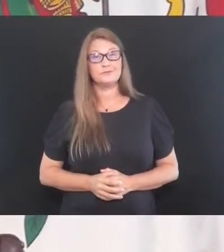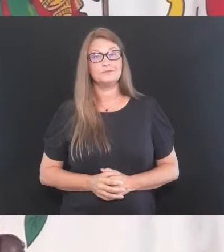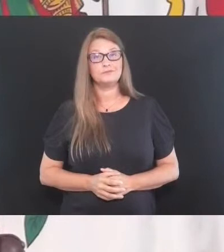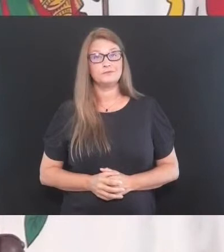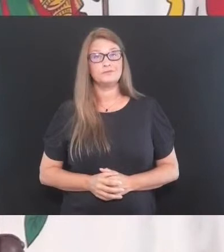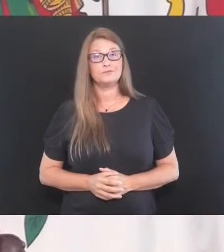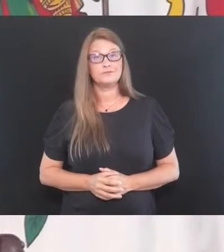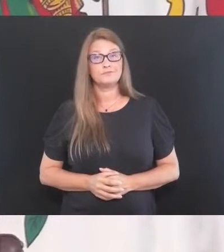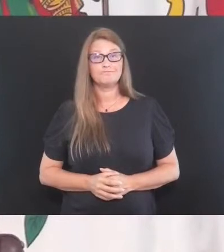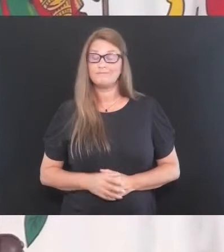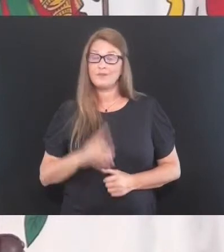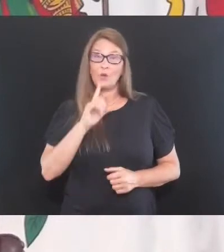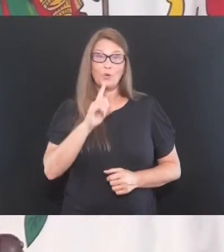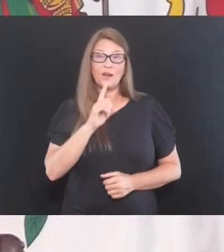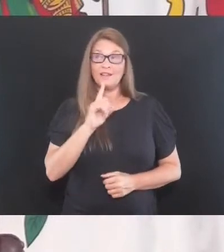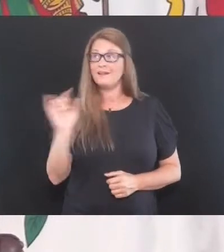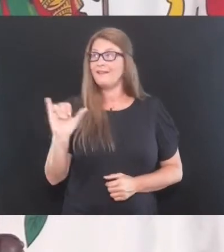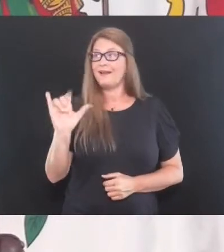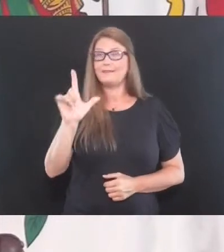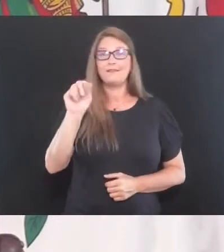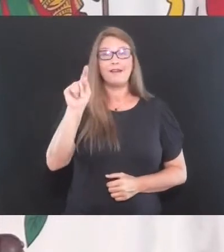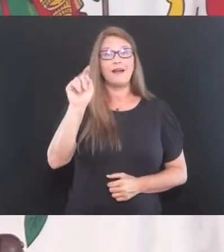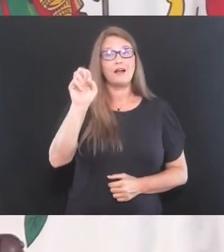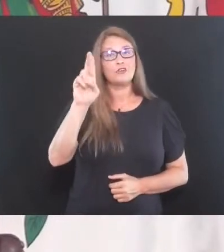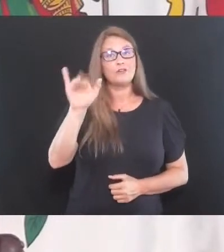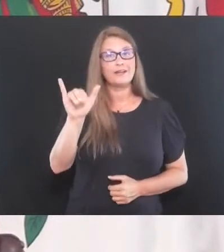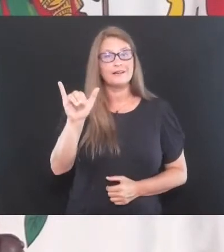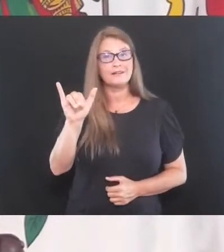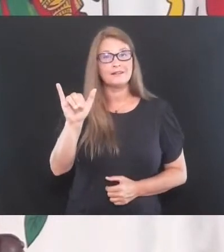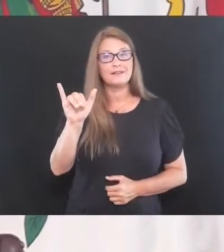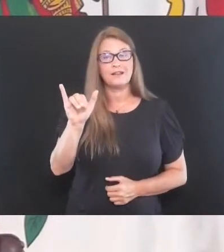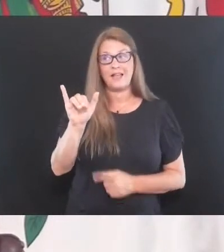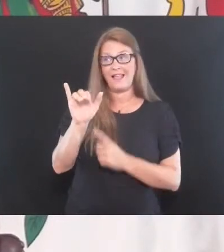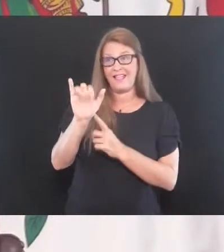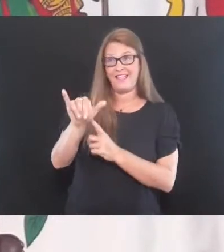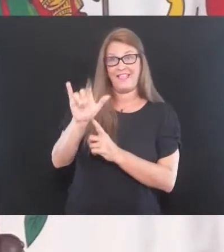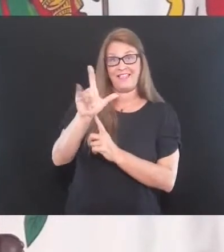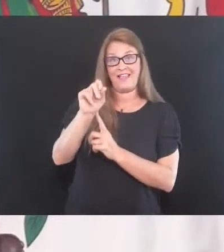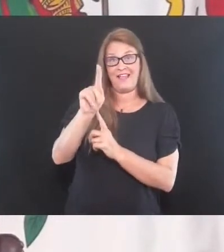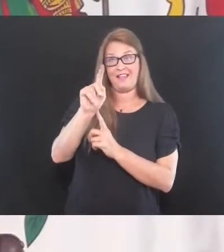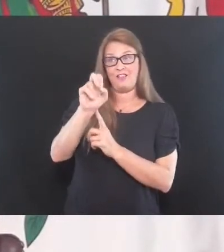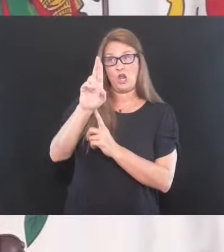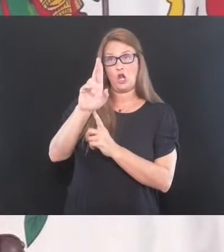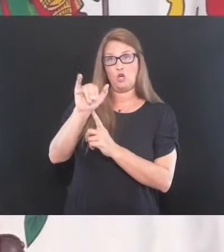It's a lottery. It's a lottery, and as that wheel turns,